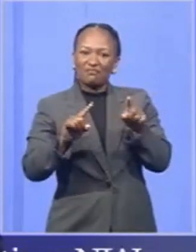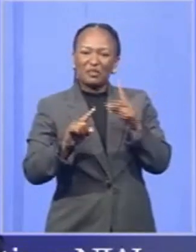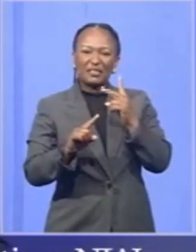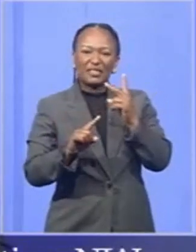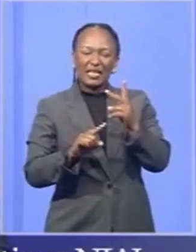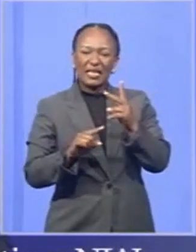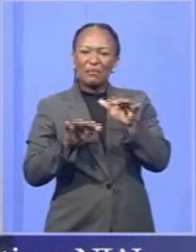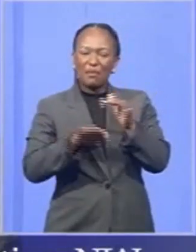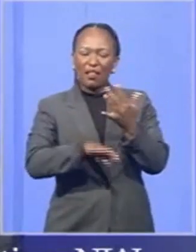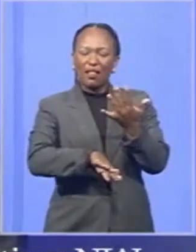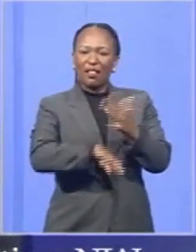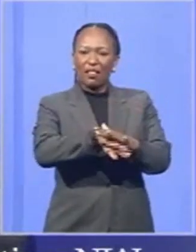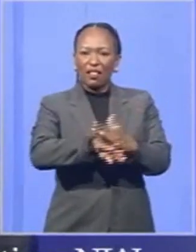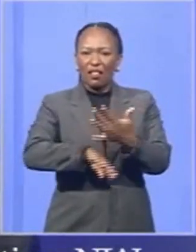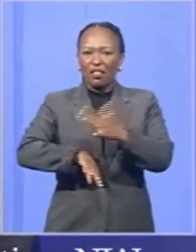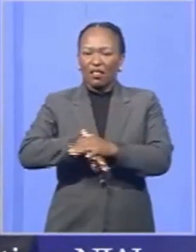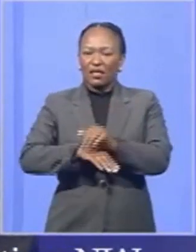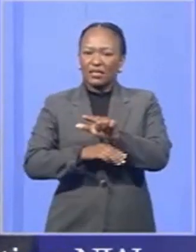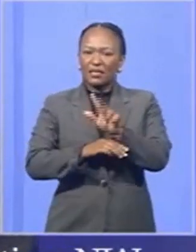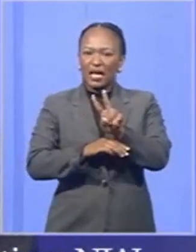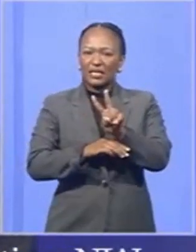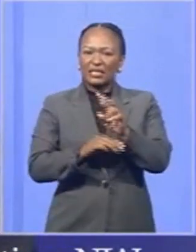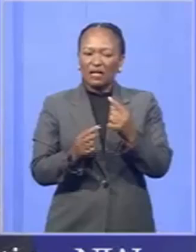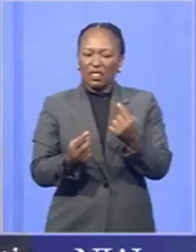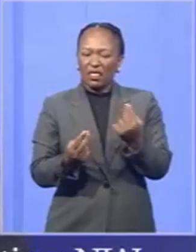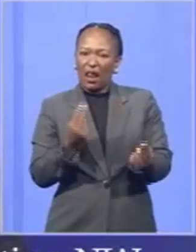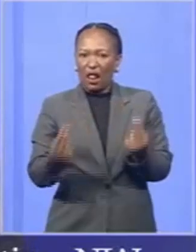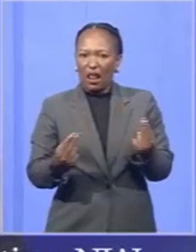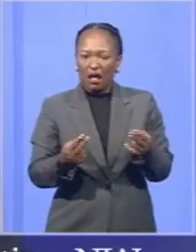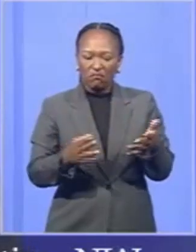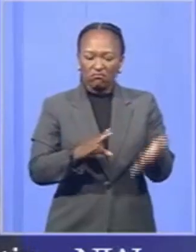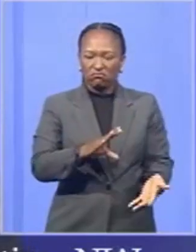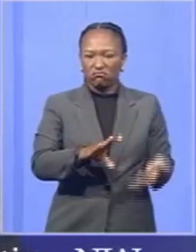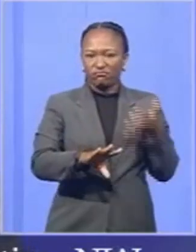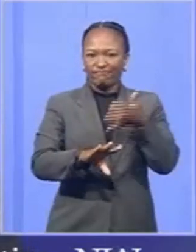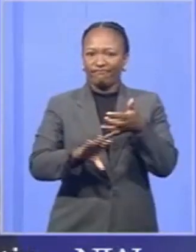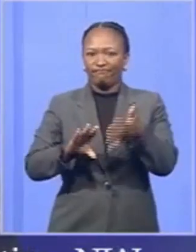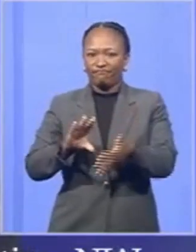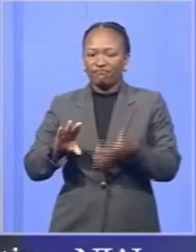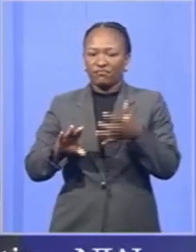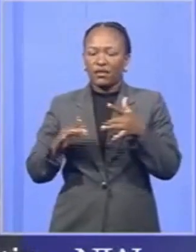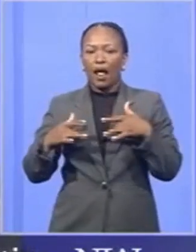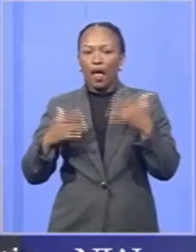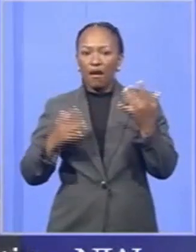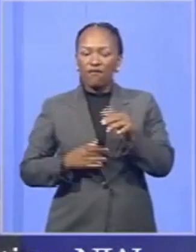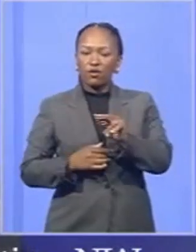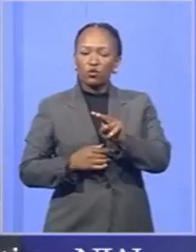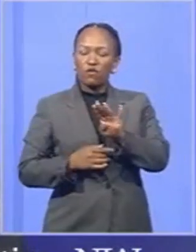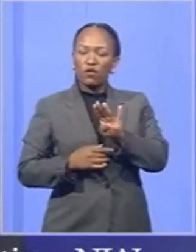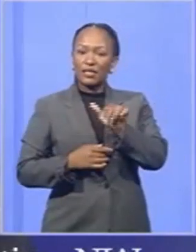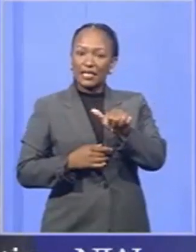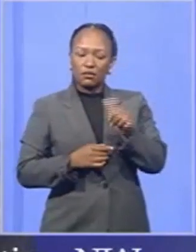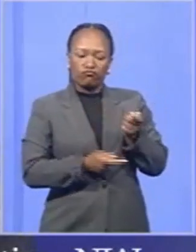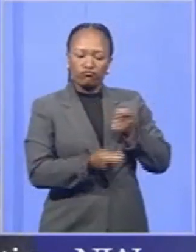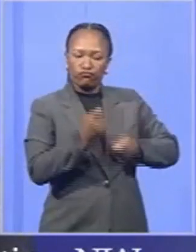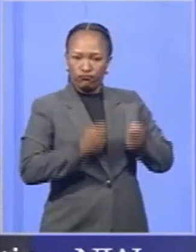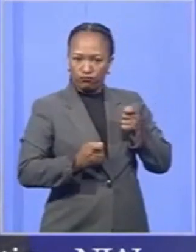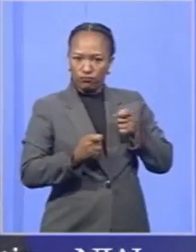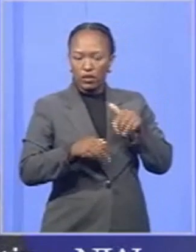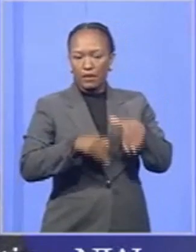tse 78 tse ntshitsweng ha ba ntshitsweng ba ntse ba phela bona ba le 246.